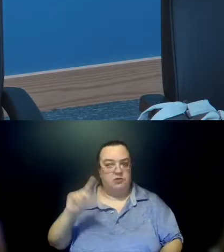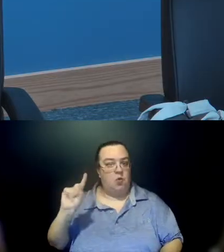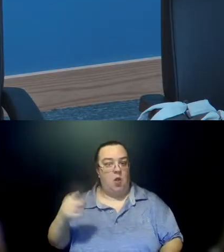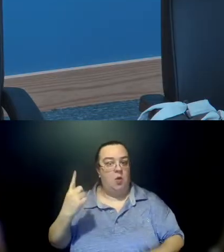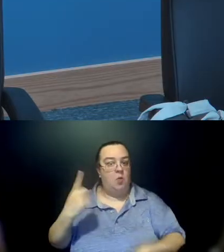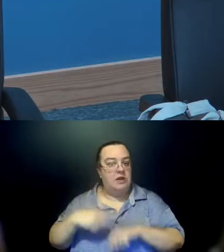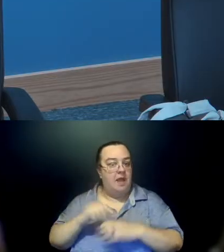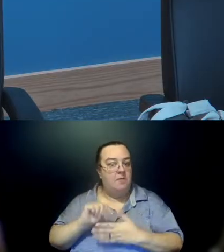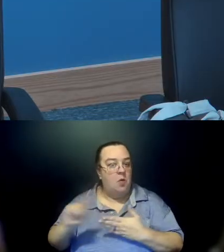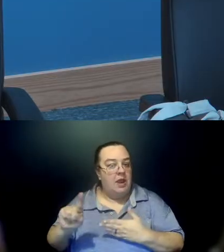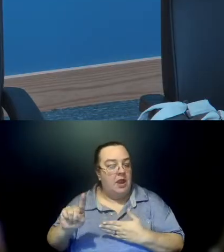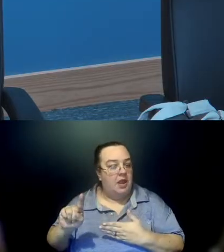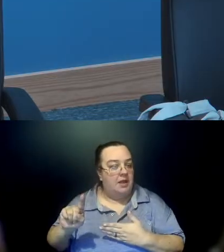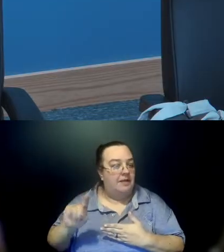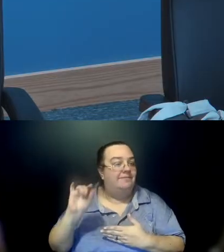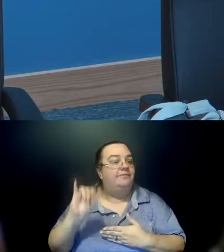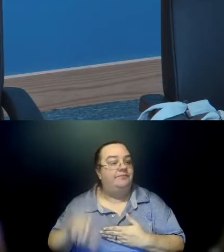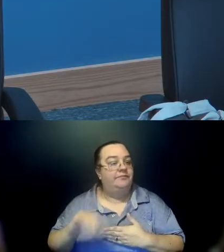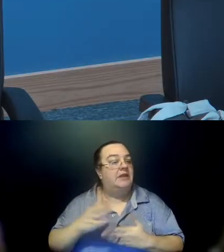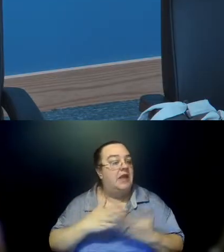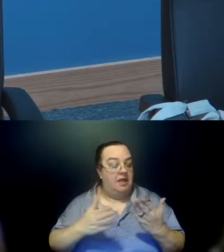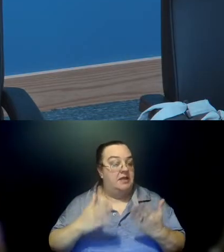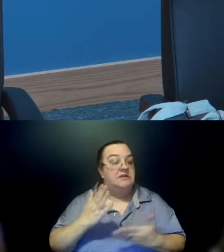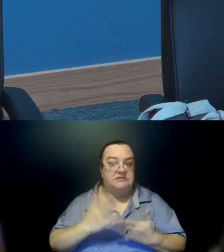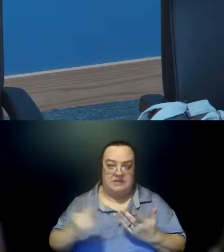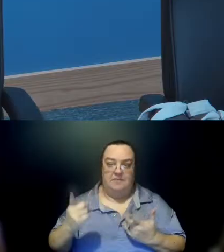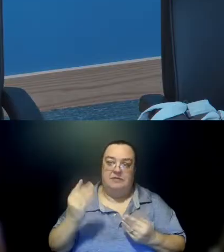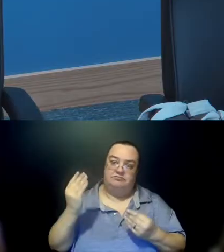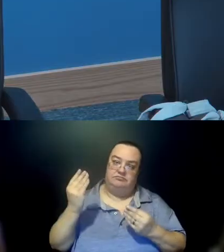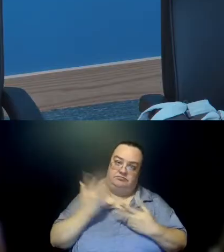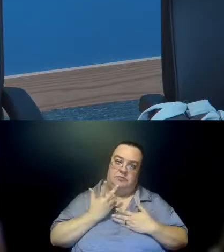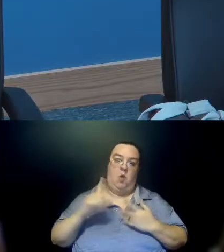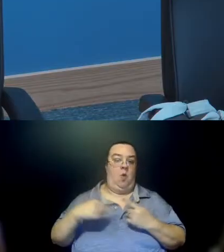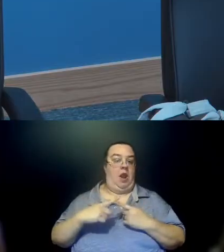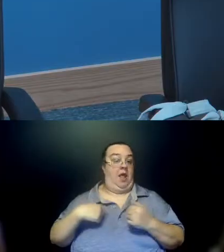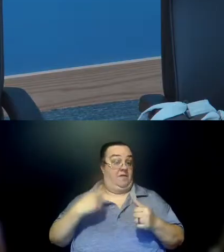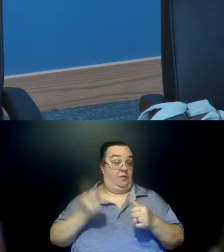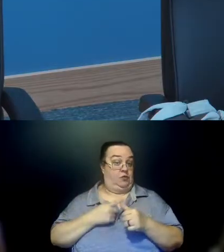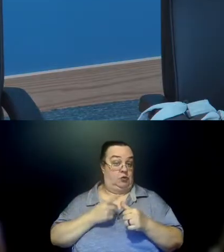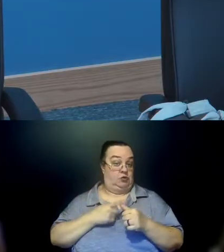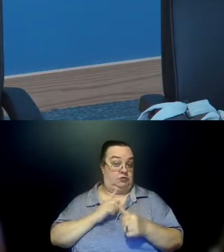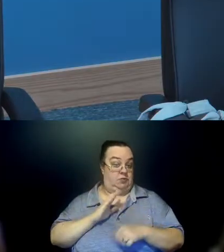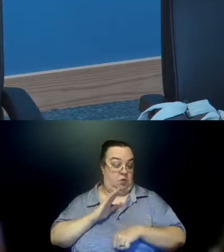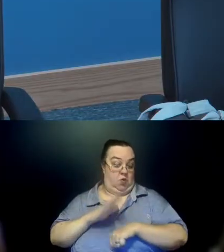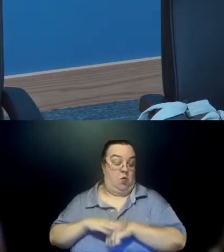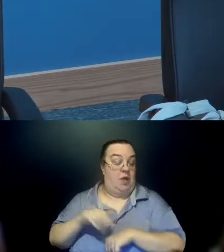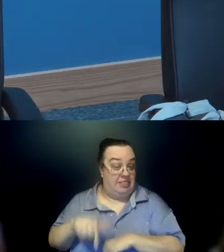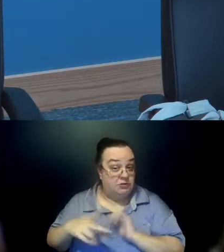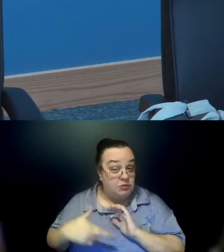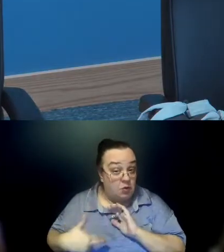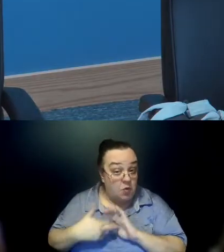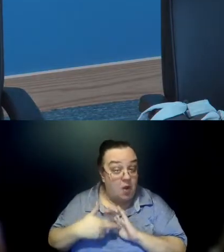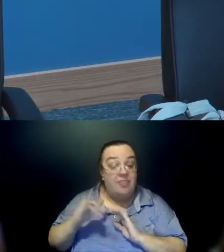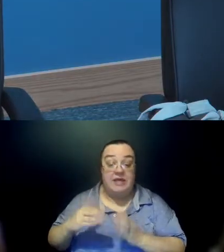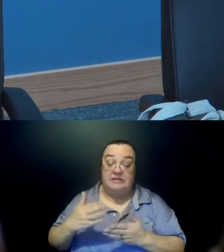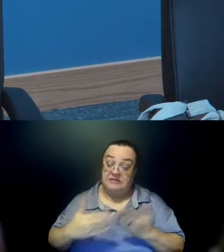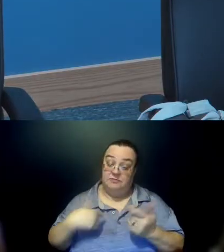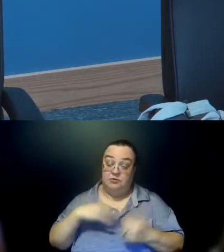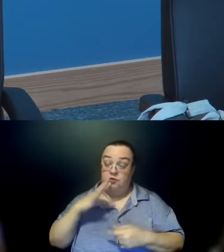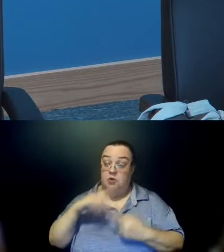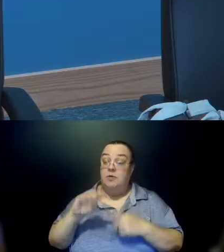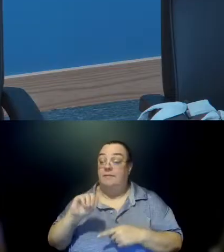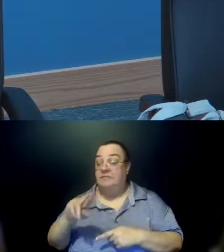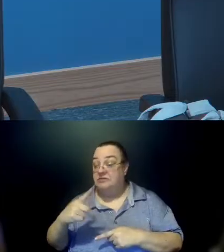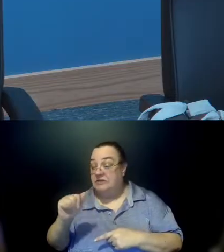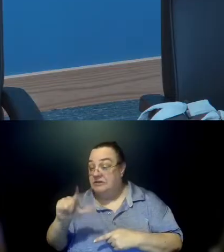That was something that someone brought to my attention when I first came on, and that was something that we did. I talked to Mr. Galloway and Mr.